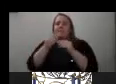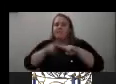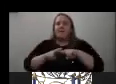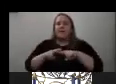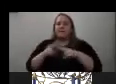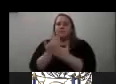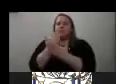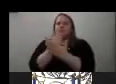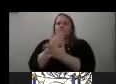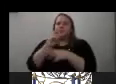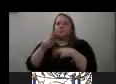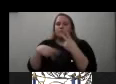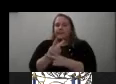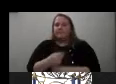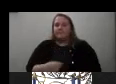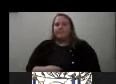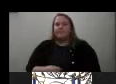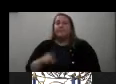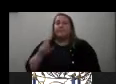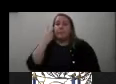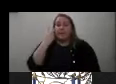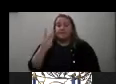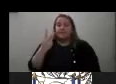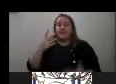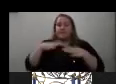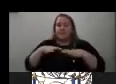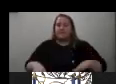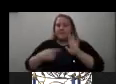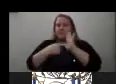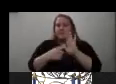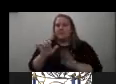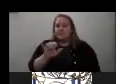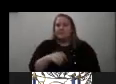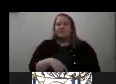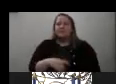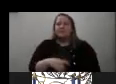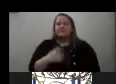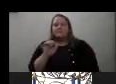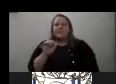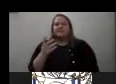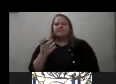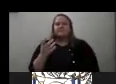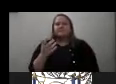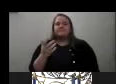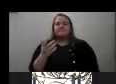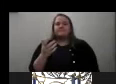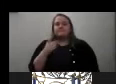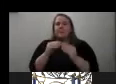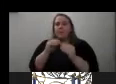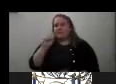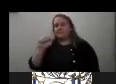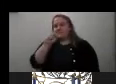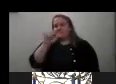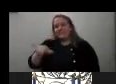fresh and fun way. And you can see the costumes reflect that as well. They're kind of like this sassy little costume.